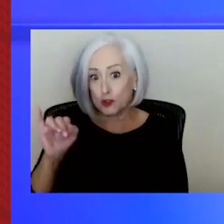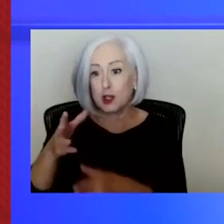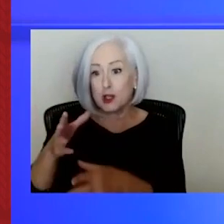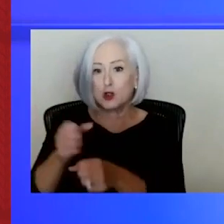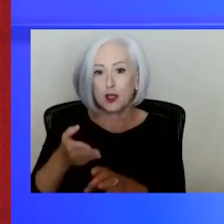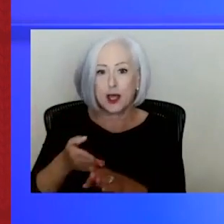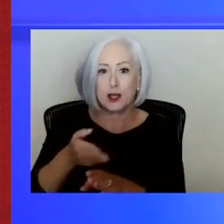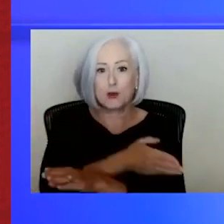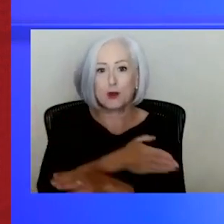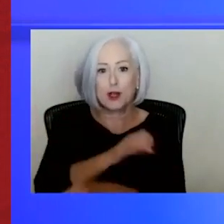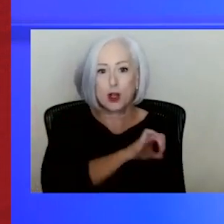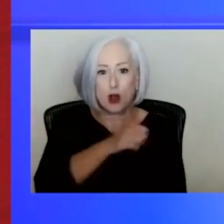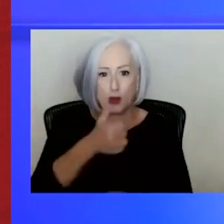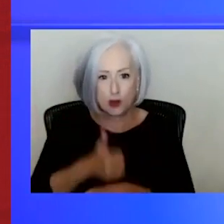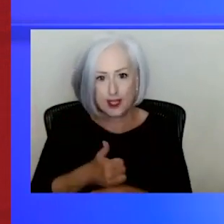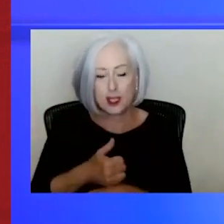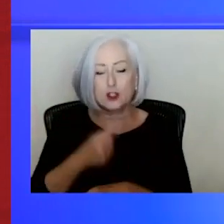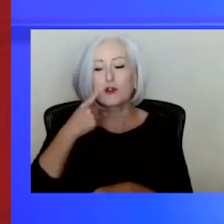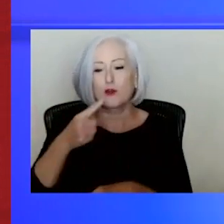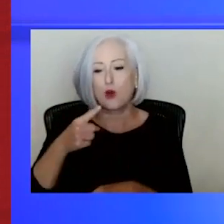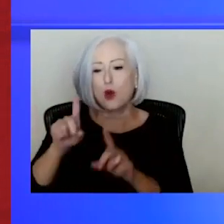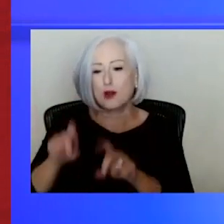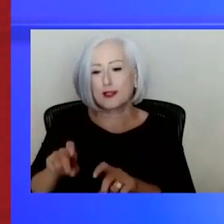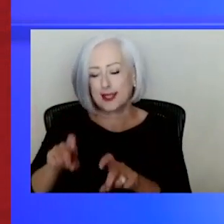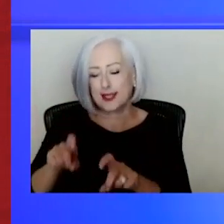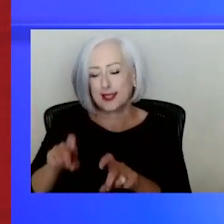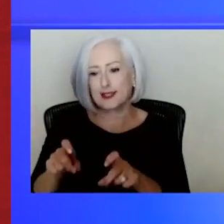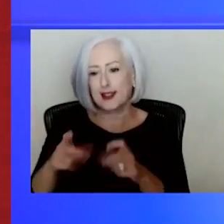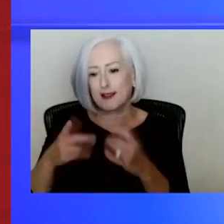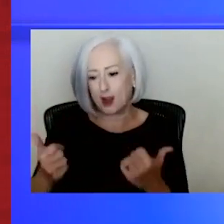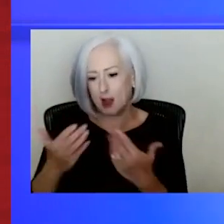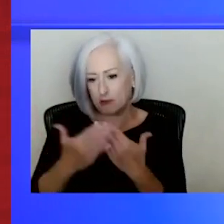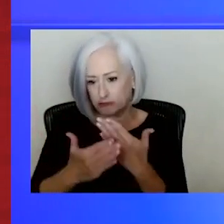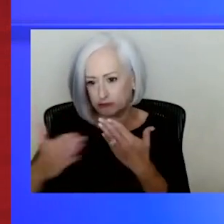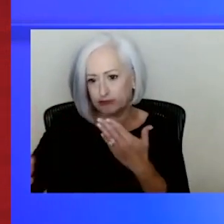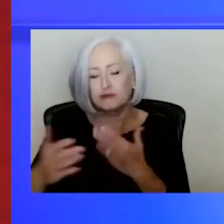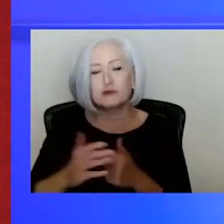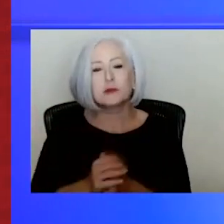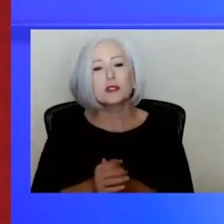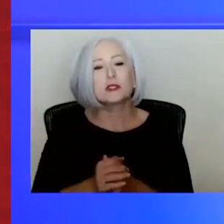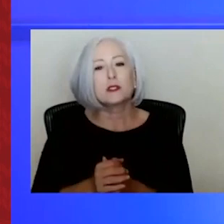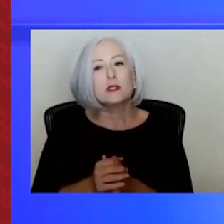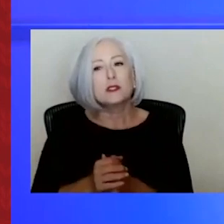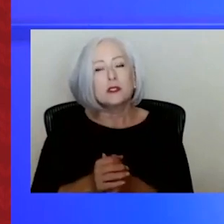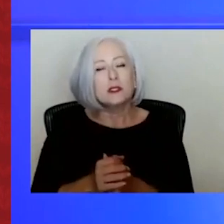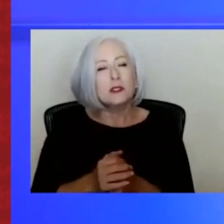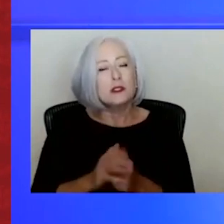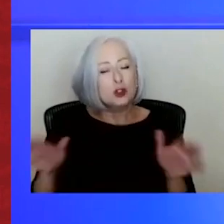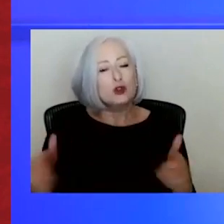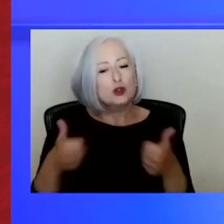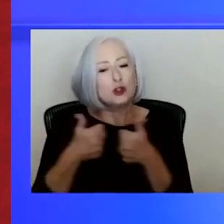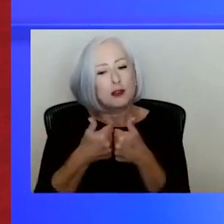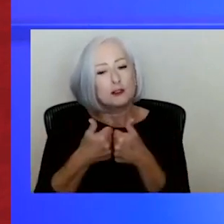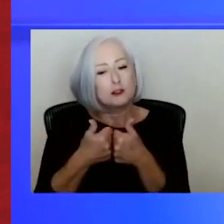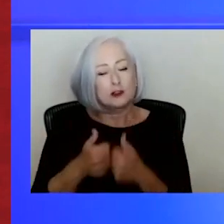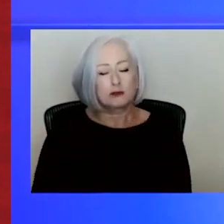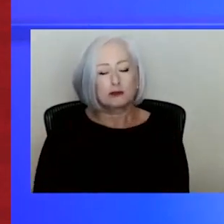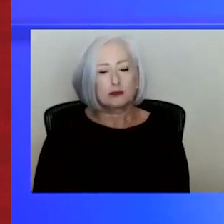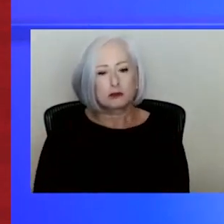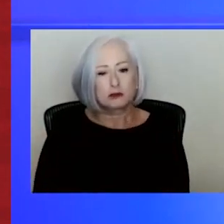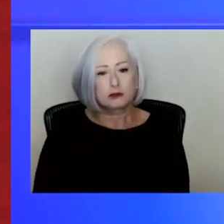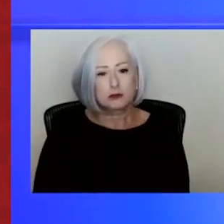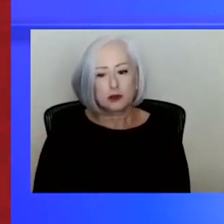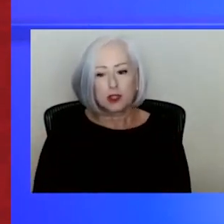studies that are now being scheduled. So I think it has been a challenge. We've also sent communications to